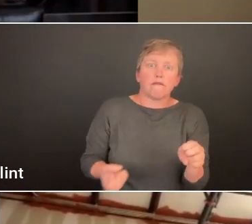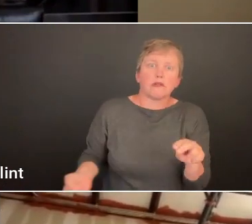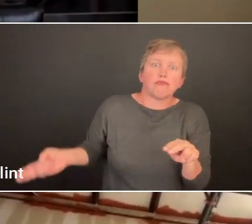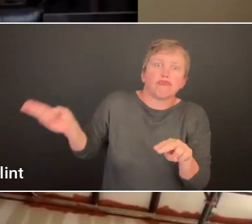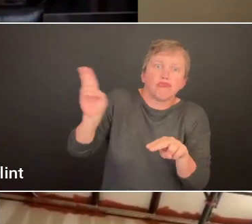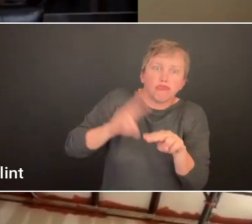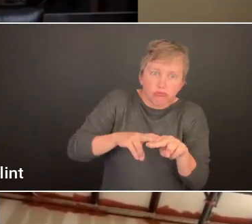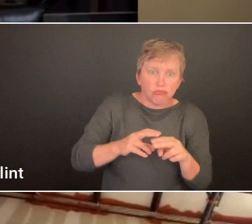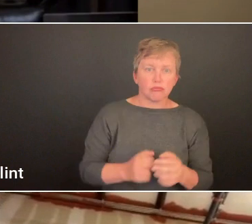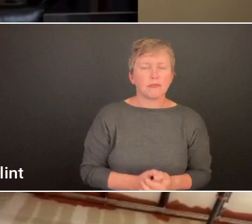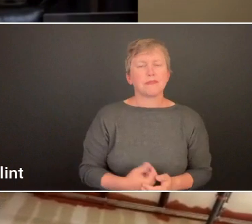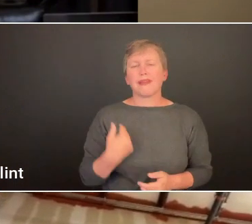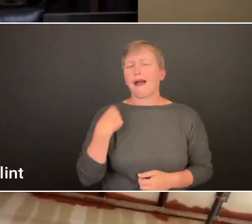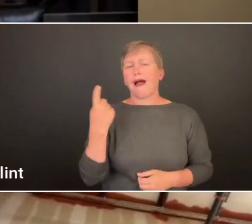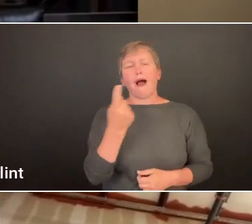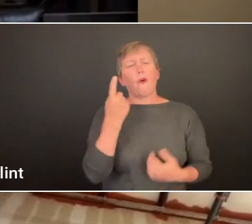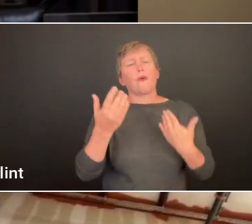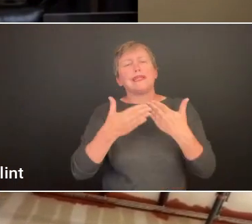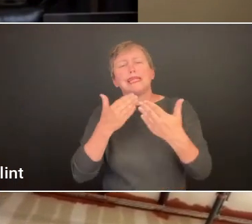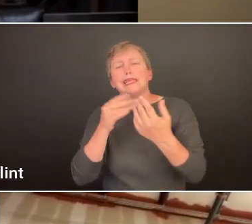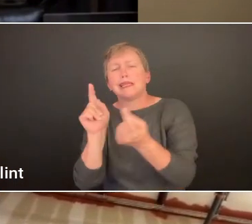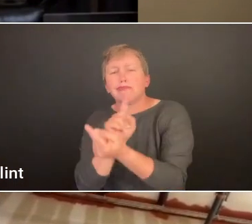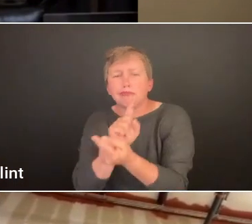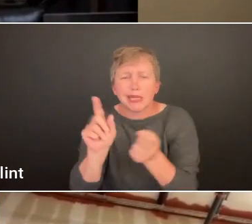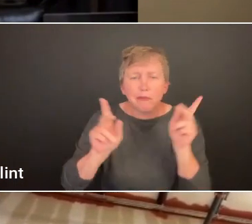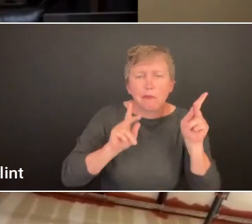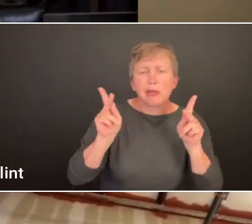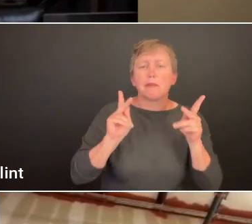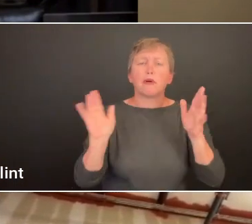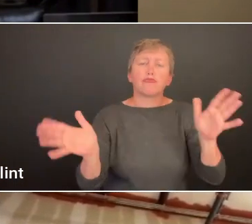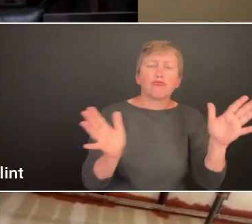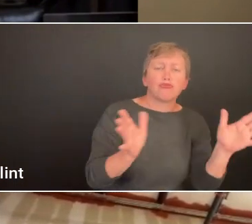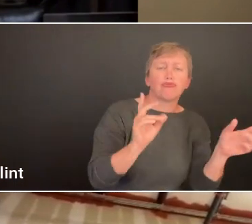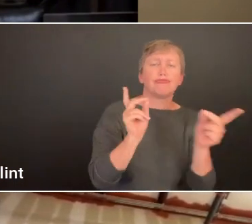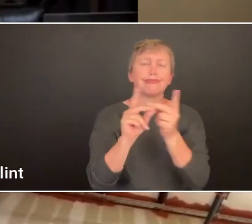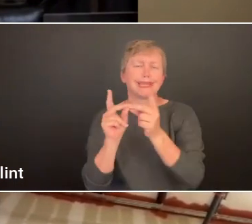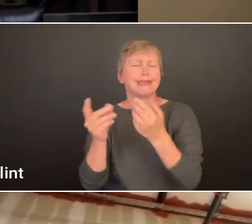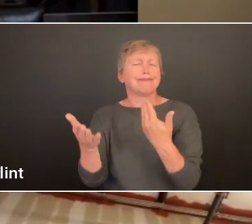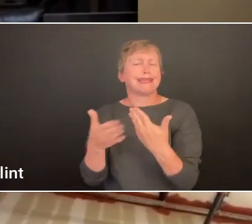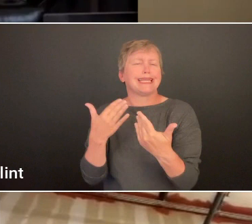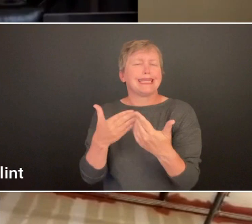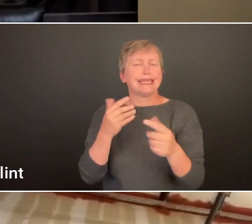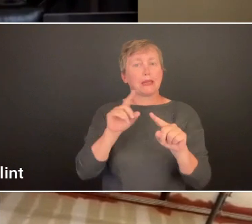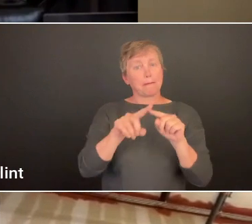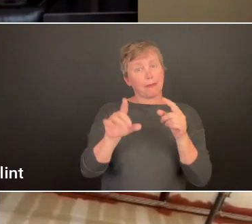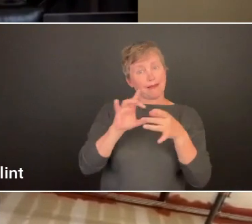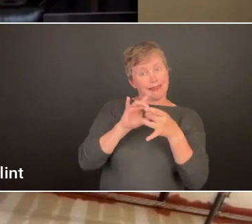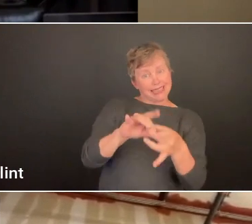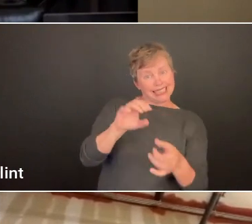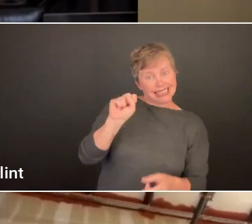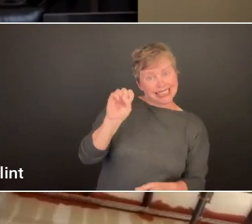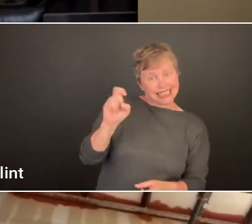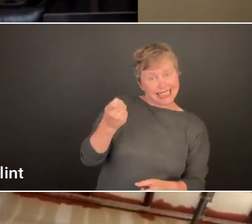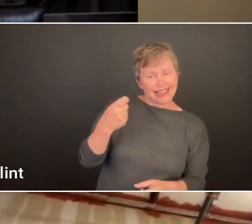that was like it would give me the confidence of I never had a problem like meeting people